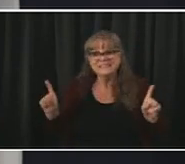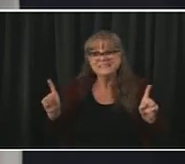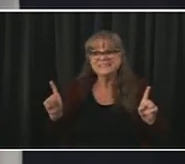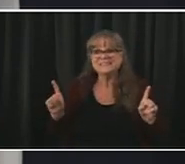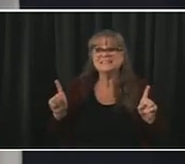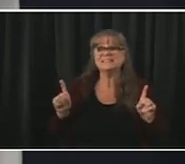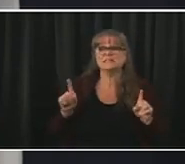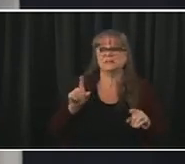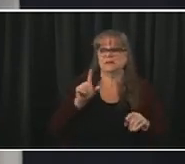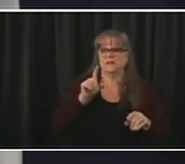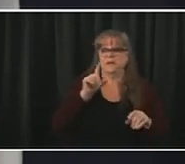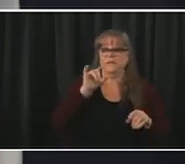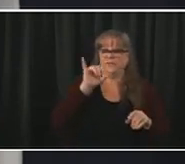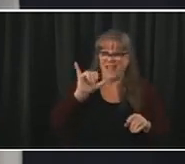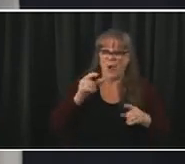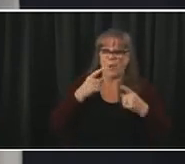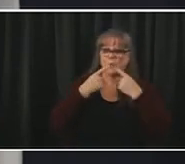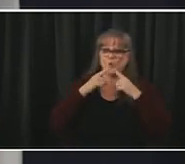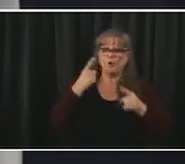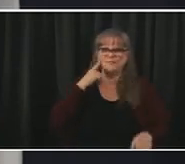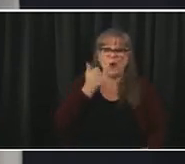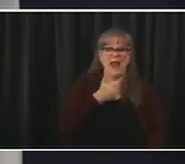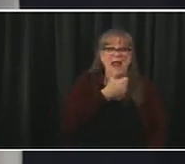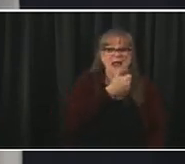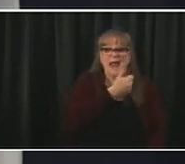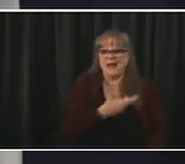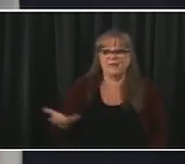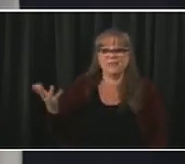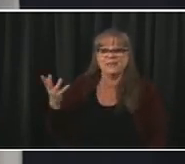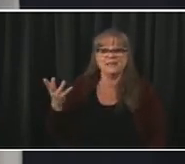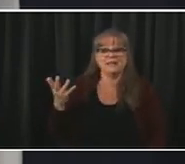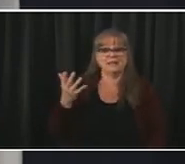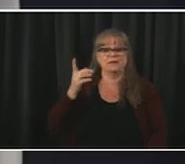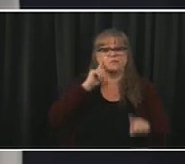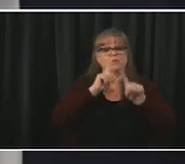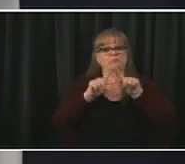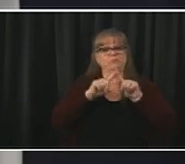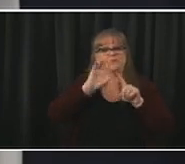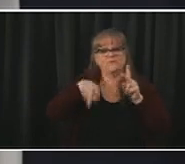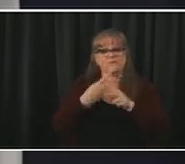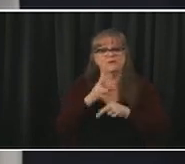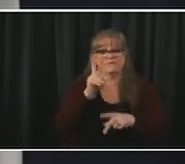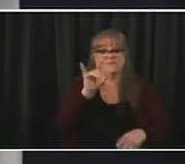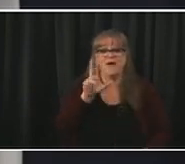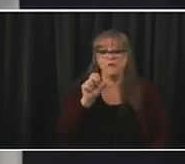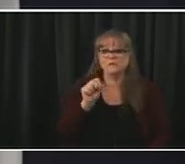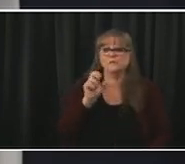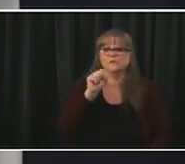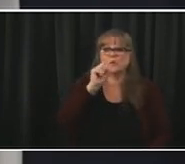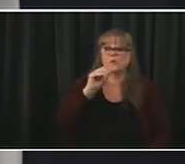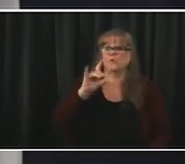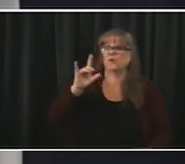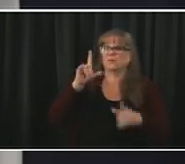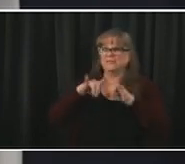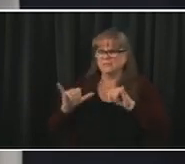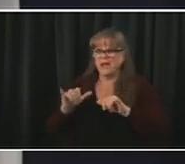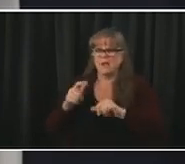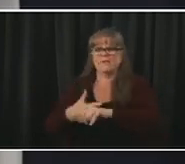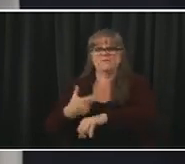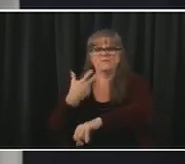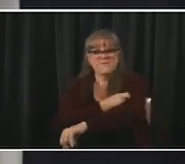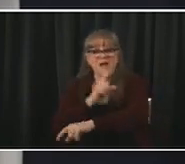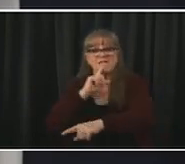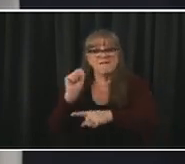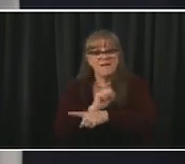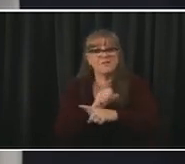And thus far, we also believe, based on the evidence, that the vaccine is highly effective against all forms of the virus, some less than others, but still